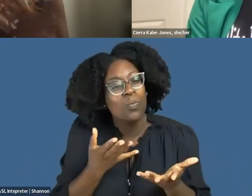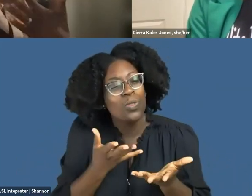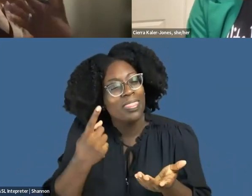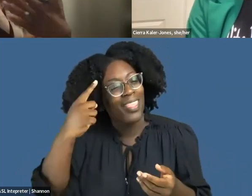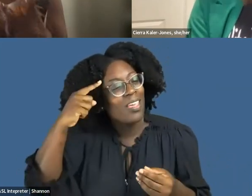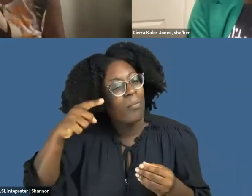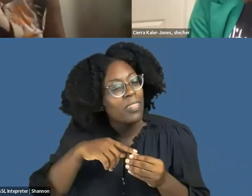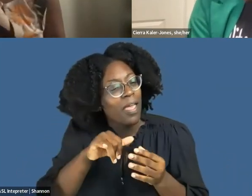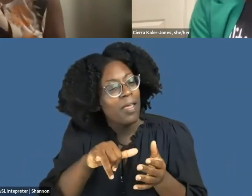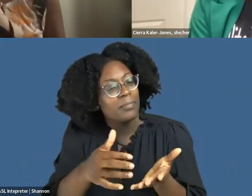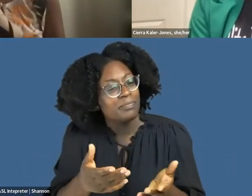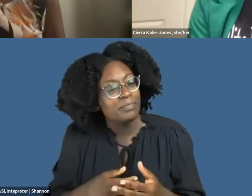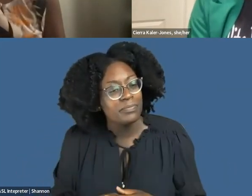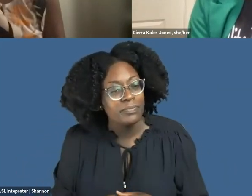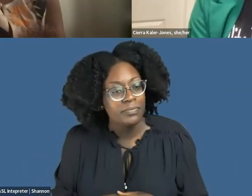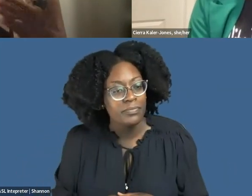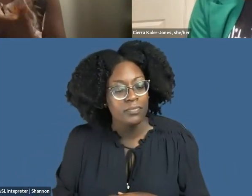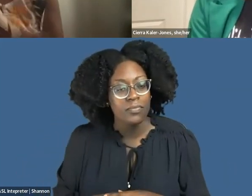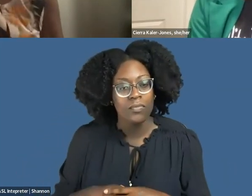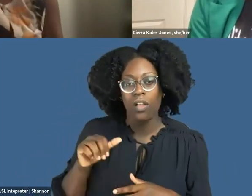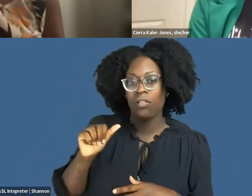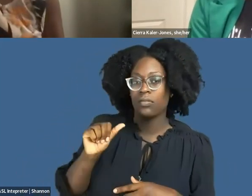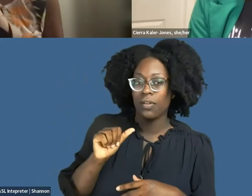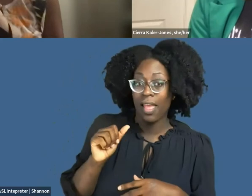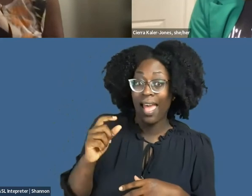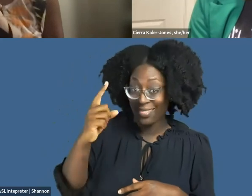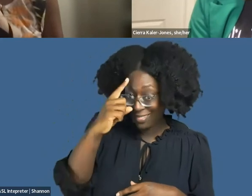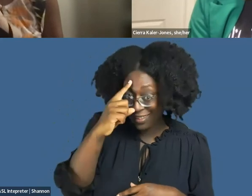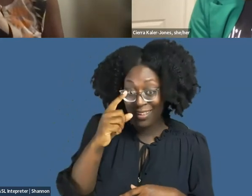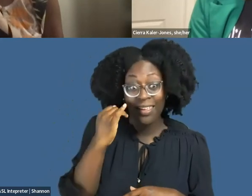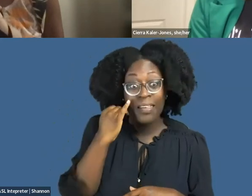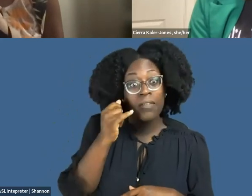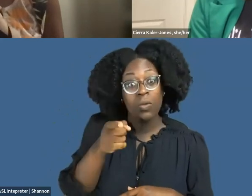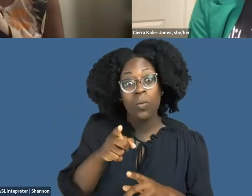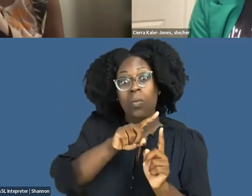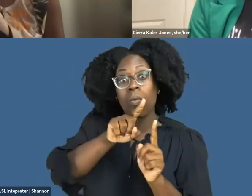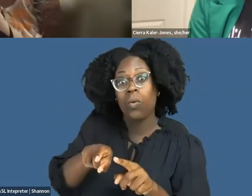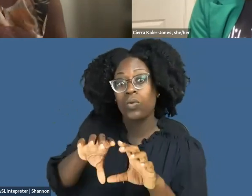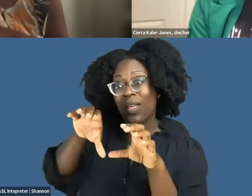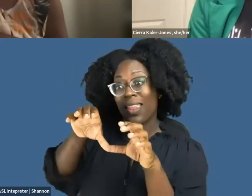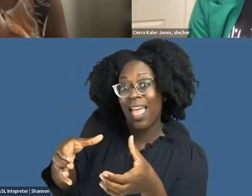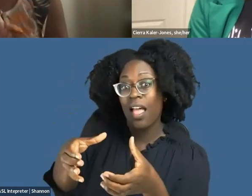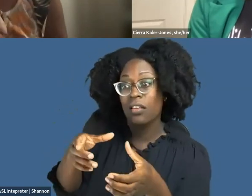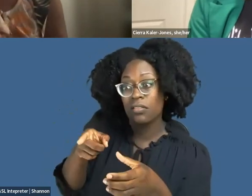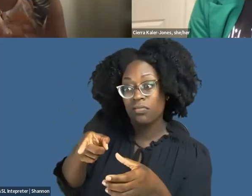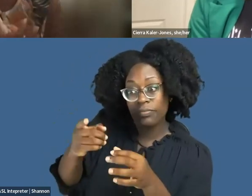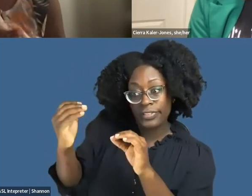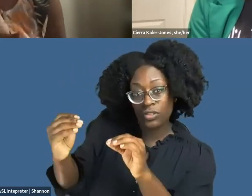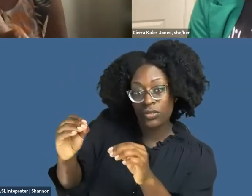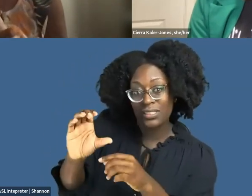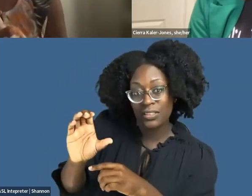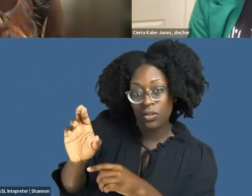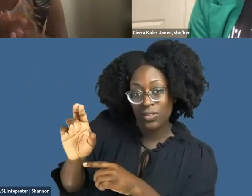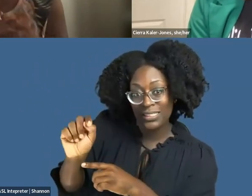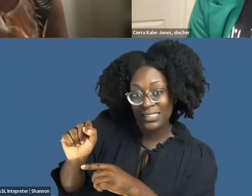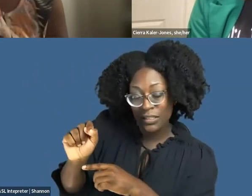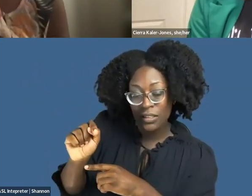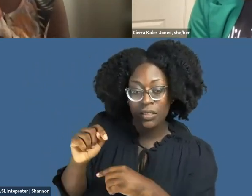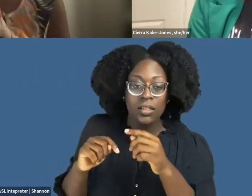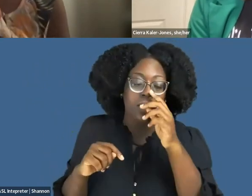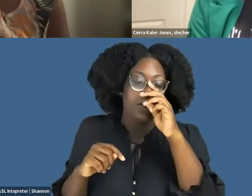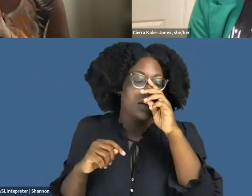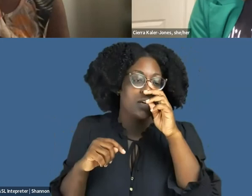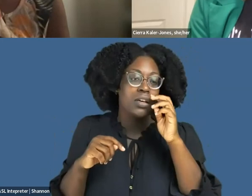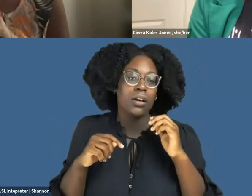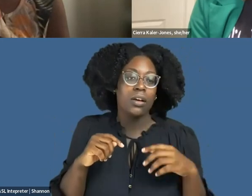and I think audit every class that takes CRT and tenure anybody that teaches it. at UT that is going to be voted on in the next week.